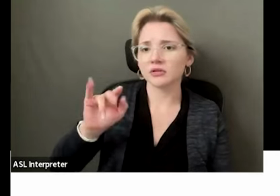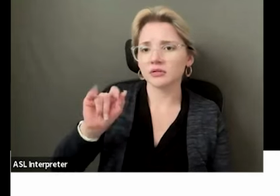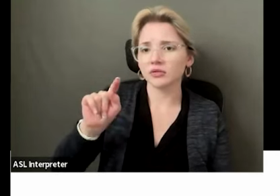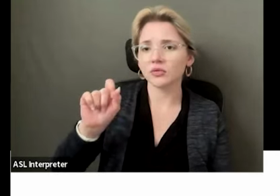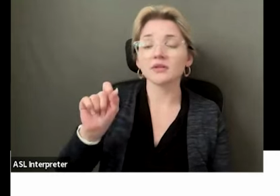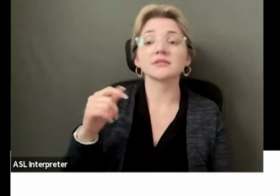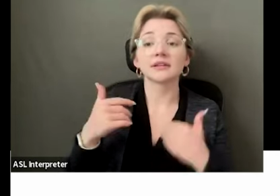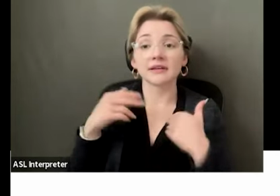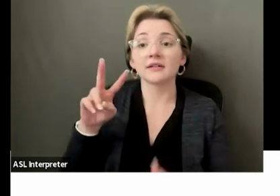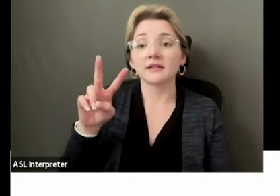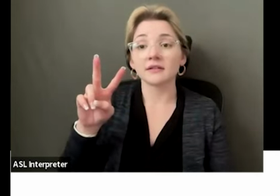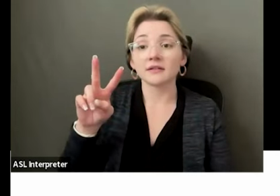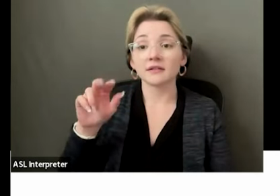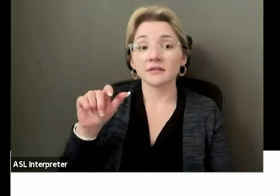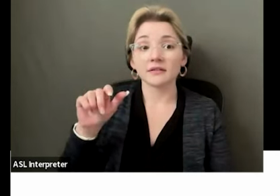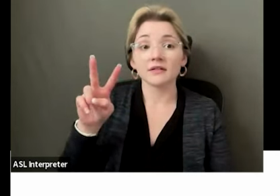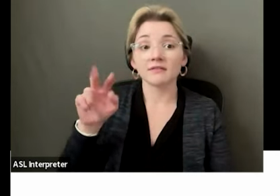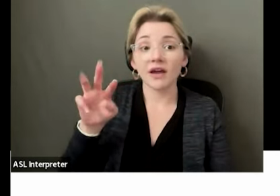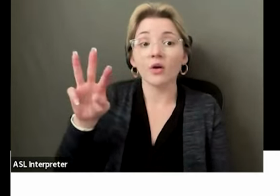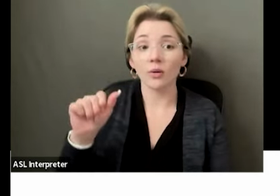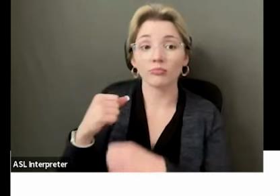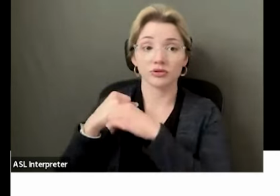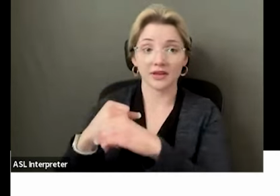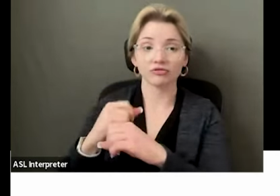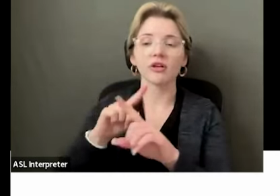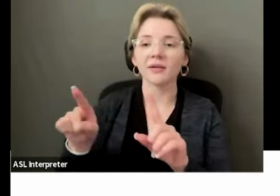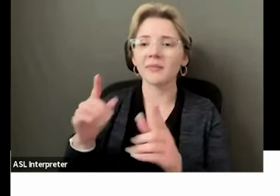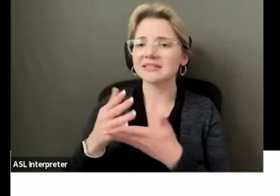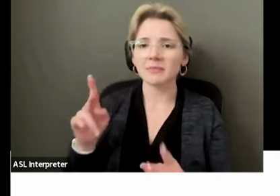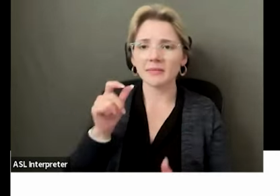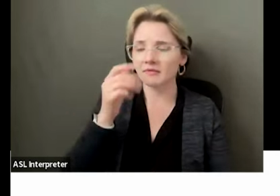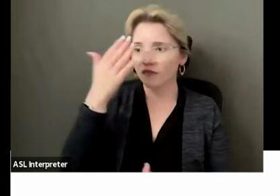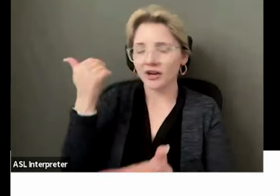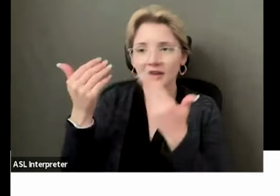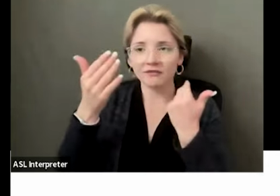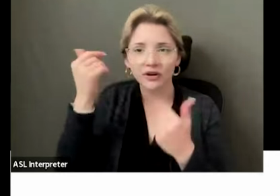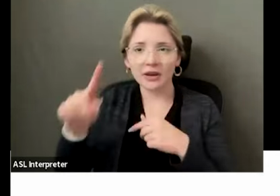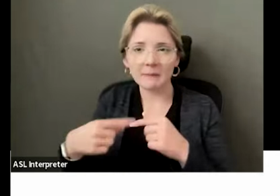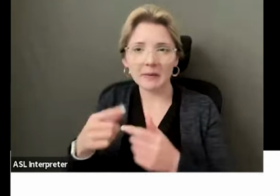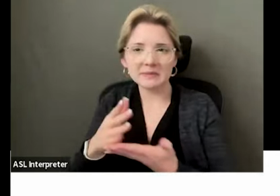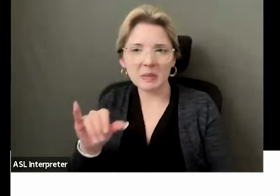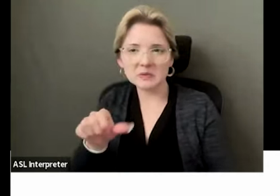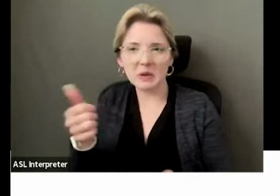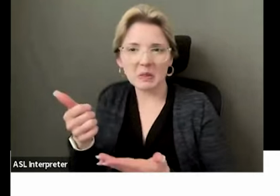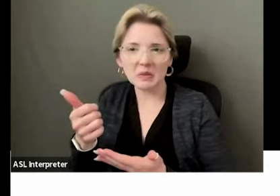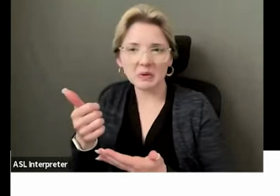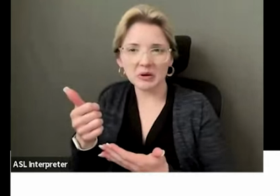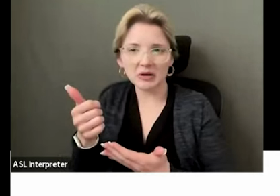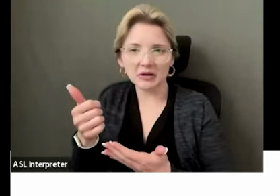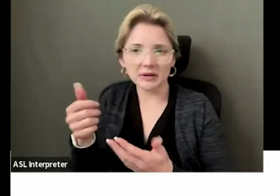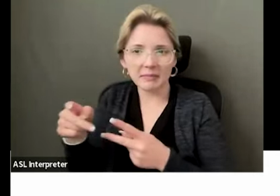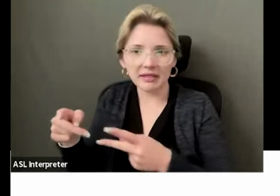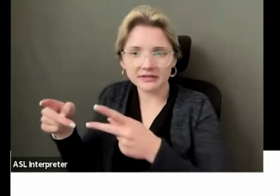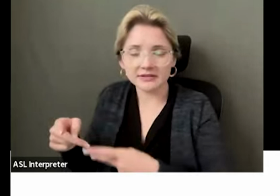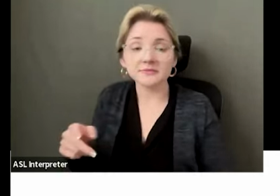VAWA protections, but it may not be something that someone thinks about as often as potentially a HUD program. So when you're working with survivors who